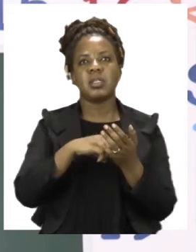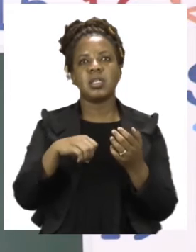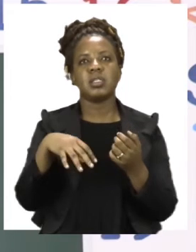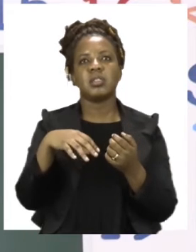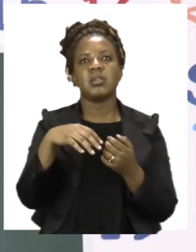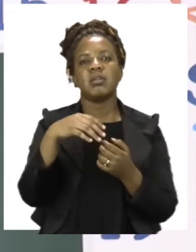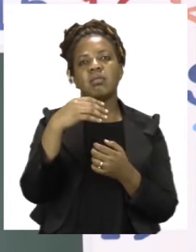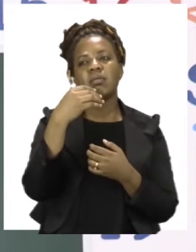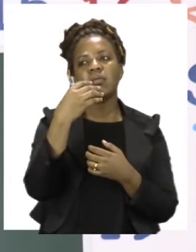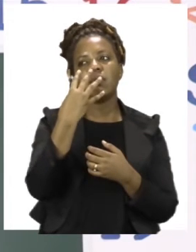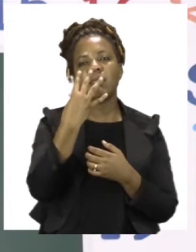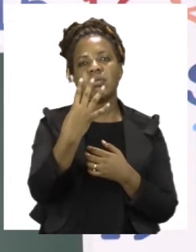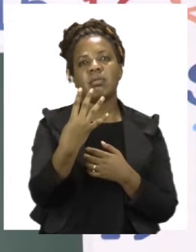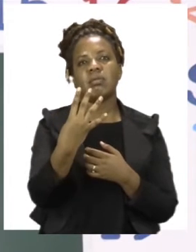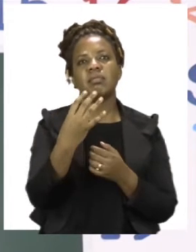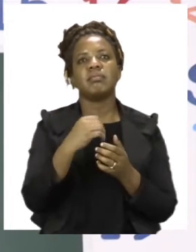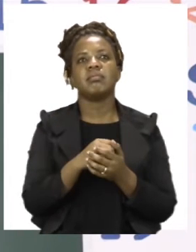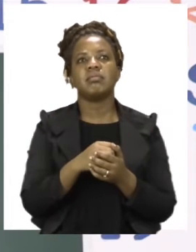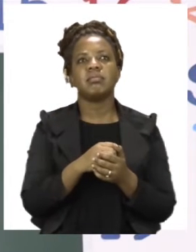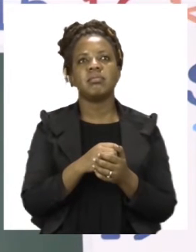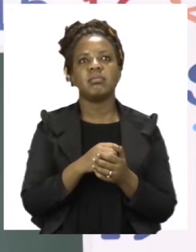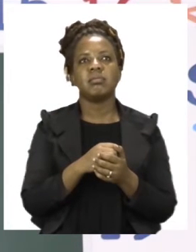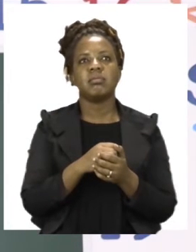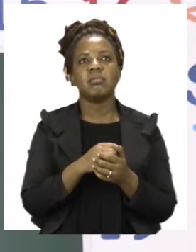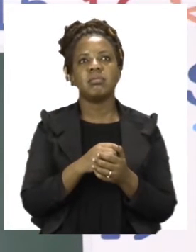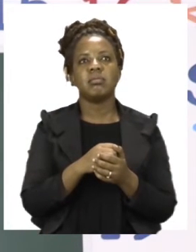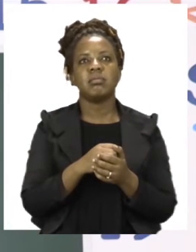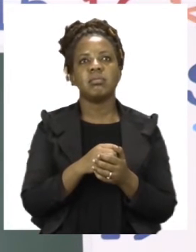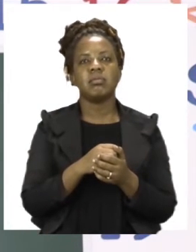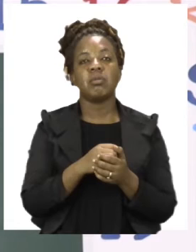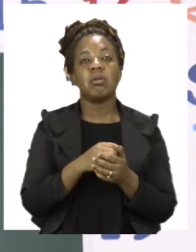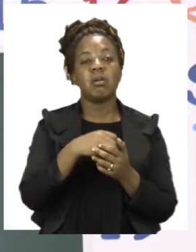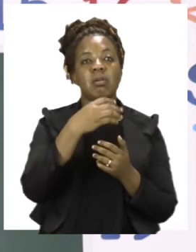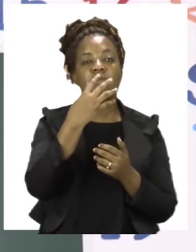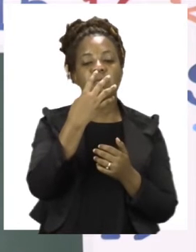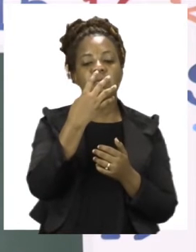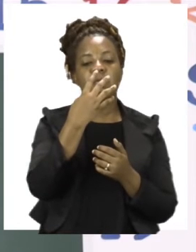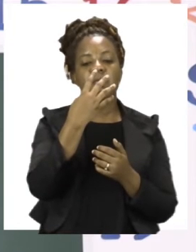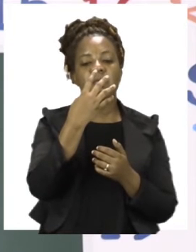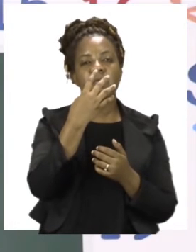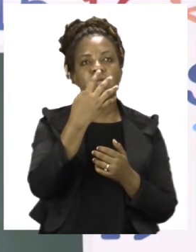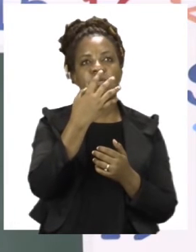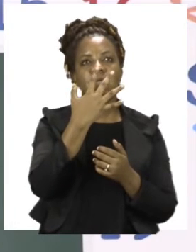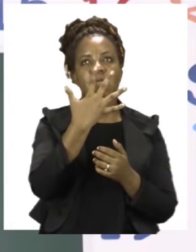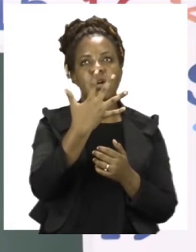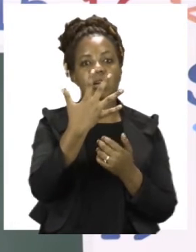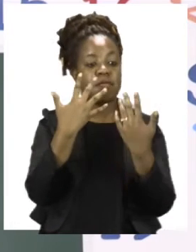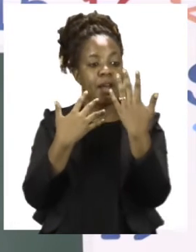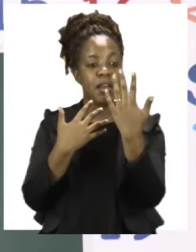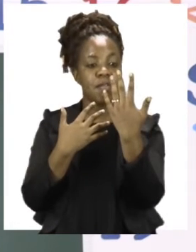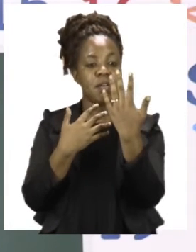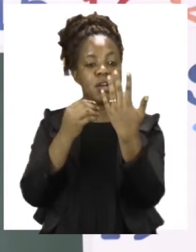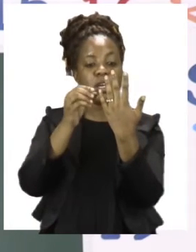minus 4. So we're going to have 5 and we take away 4. 1, 2,